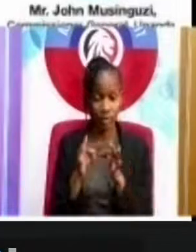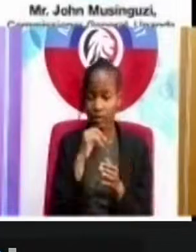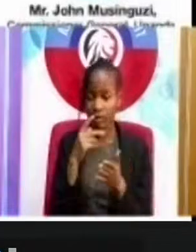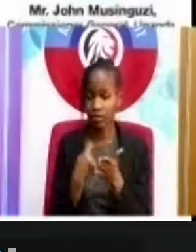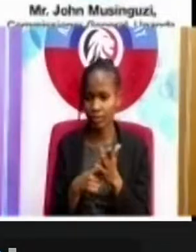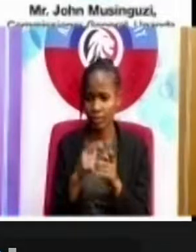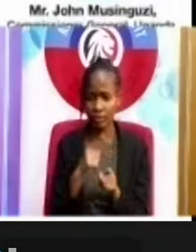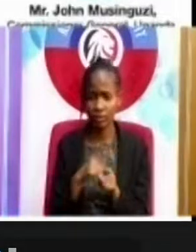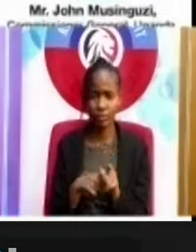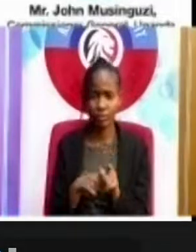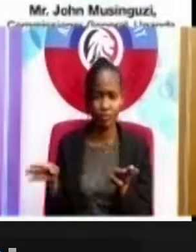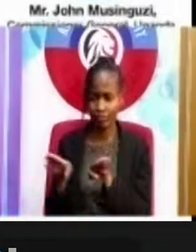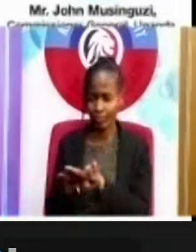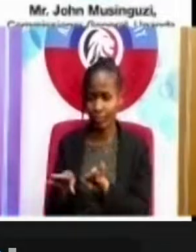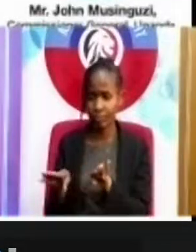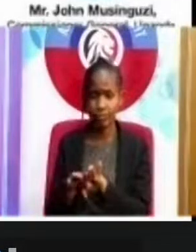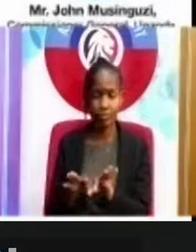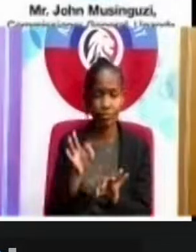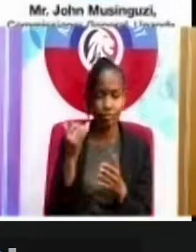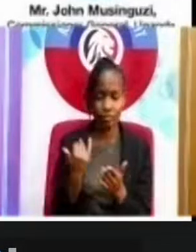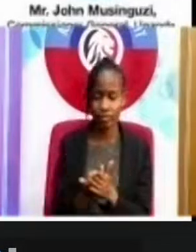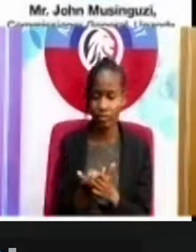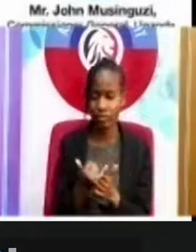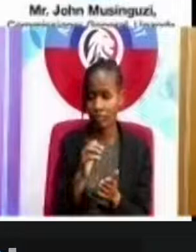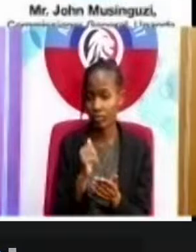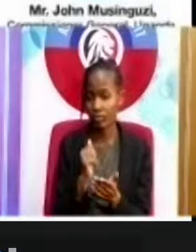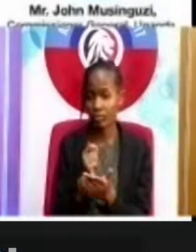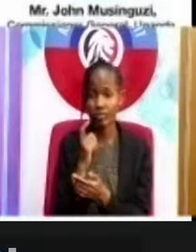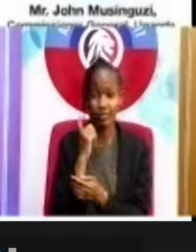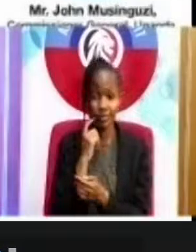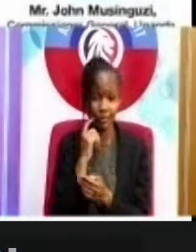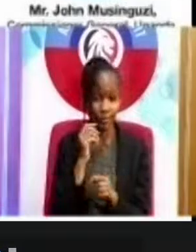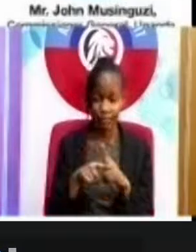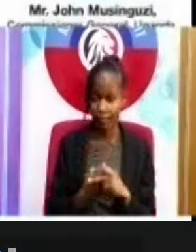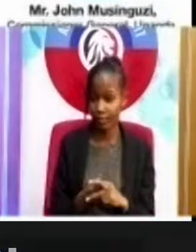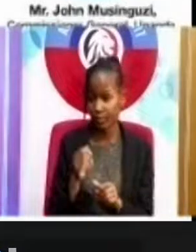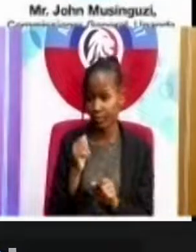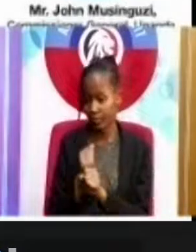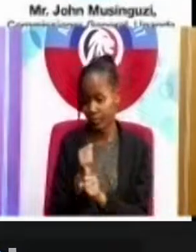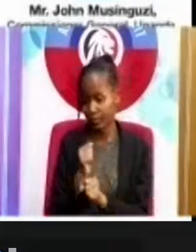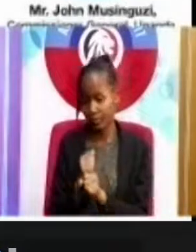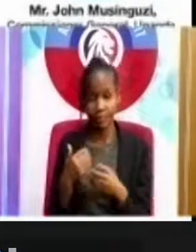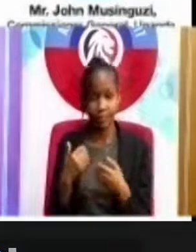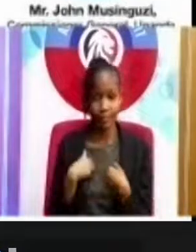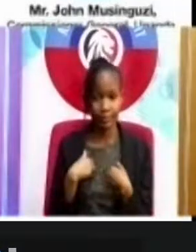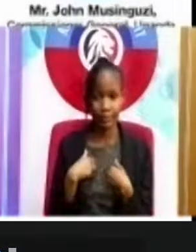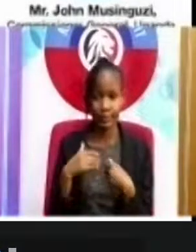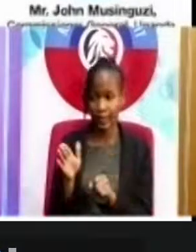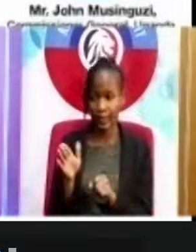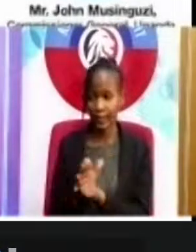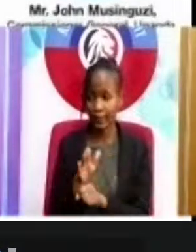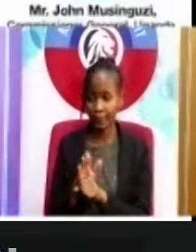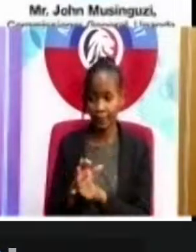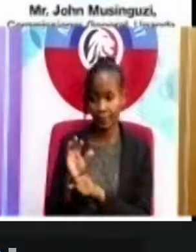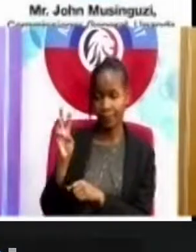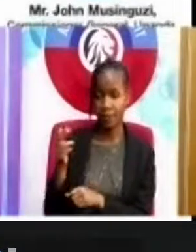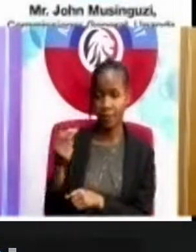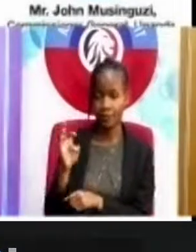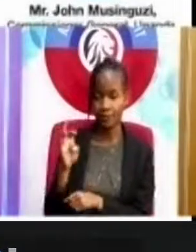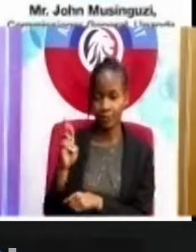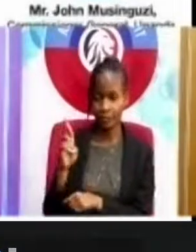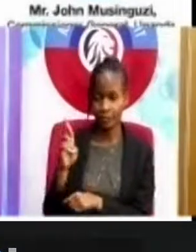eased and shops started to operate, we had quite a bit of warehouse goods that were cleared, and therefore they paid